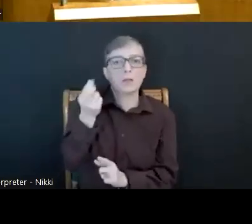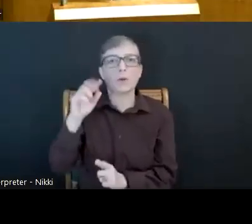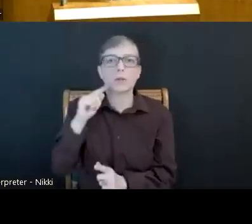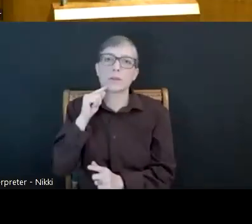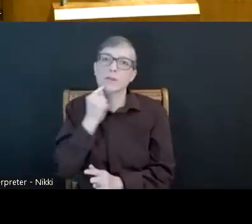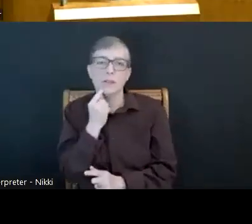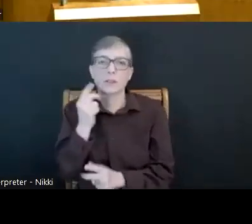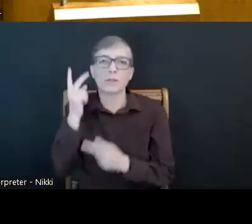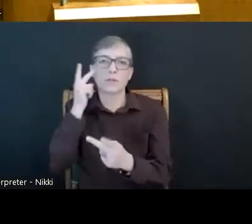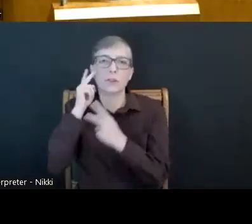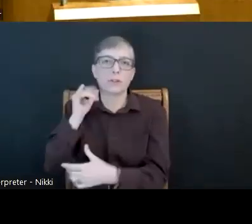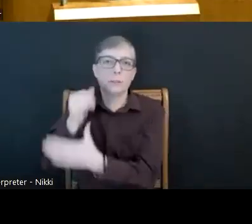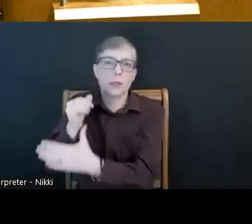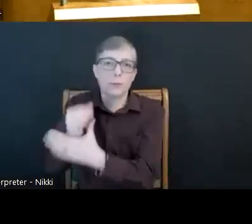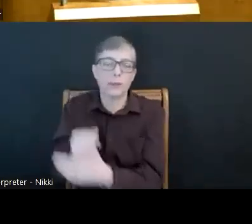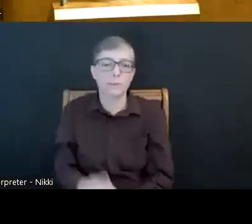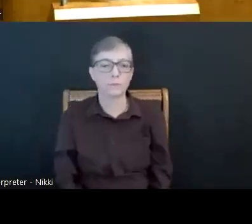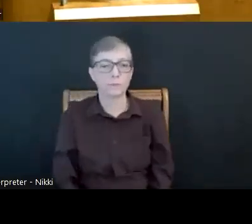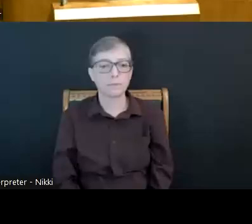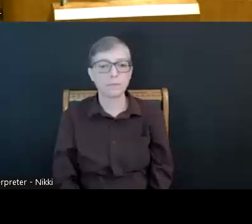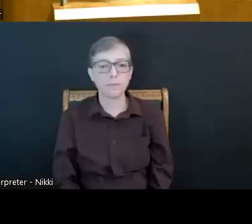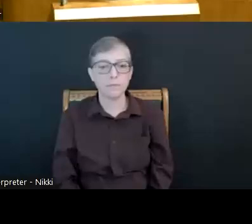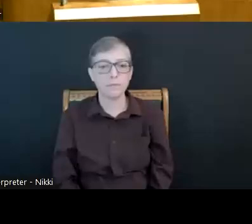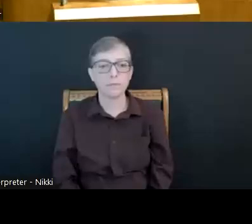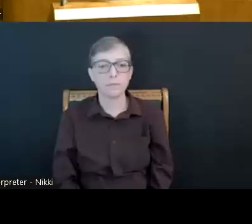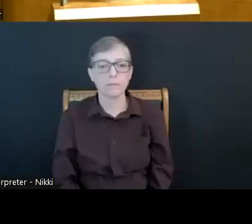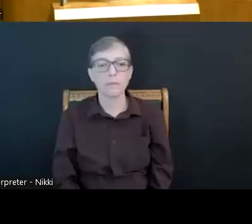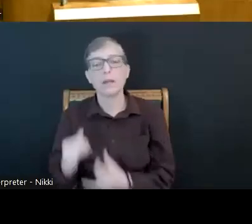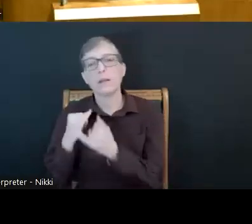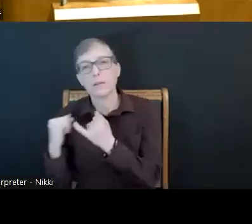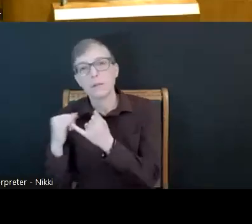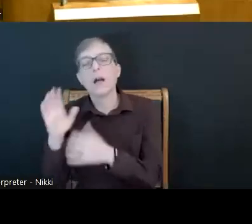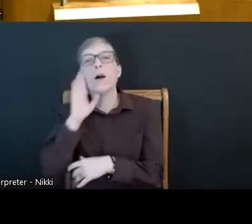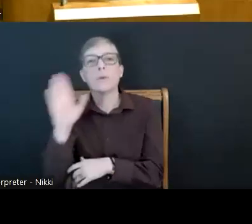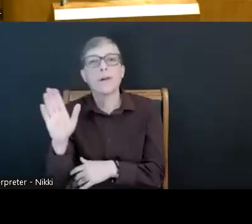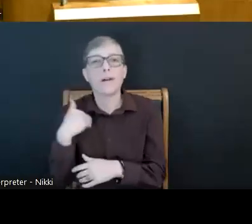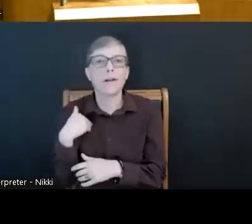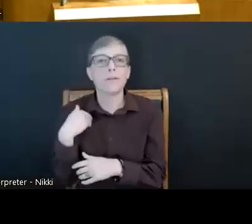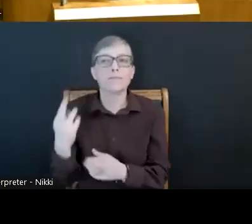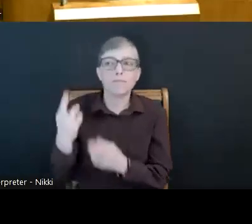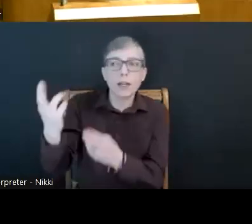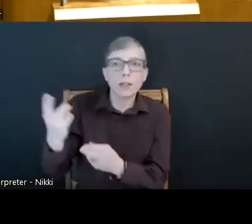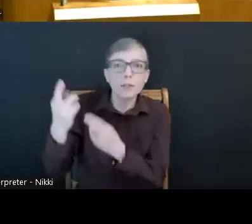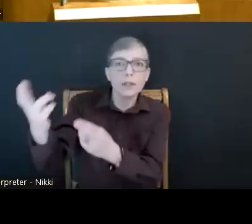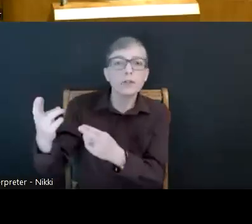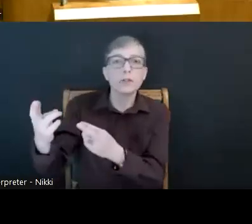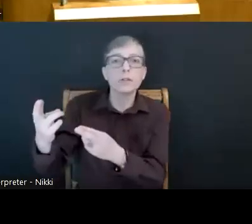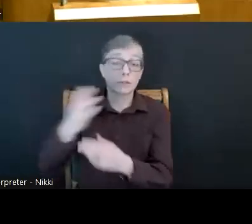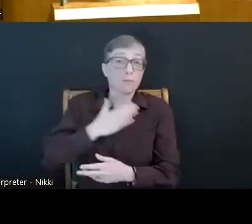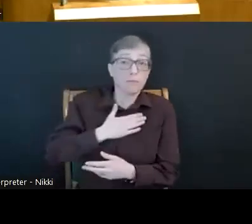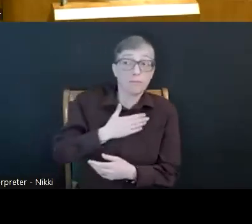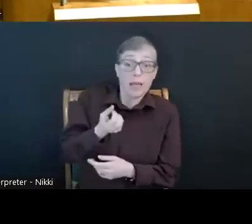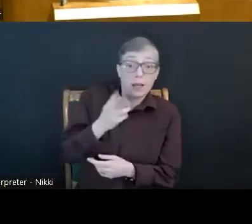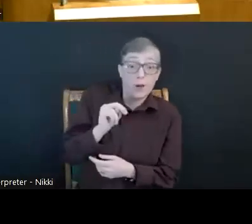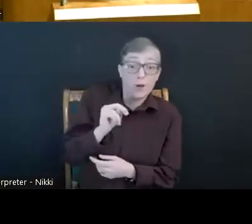And then I'll provide some recommendations, some of my own and others that have been put out there in the field and white papers